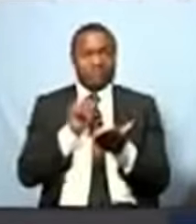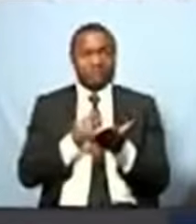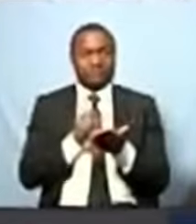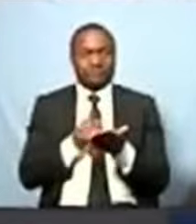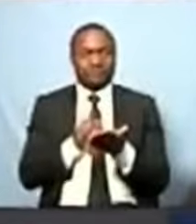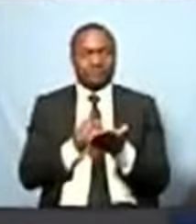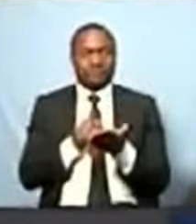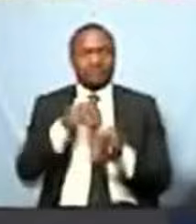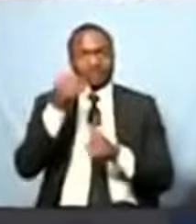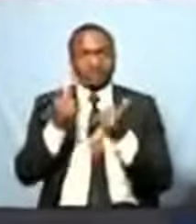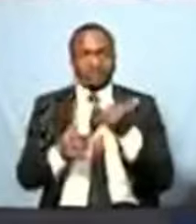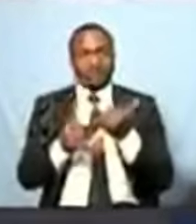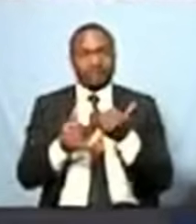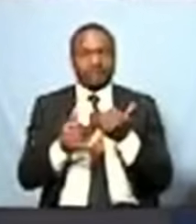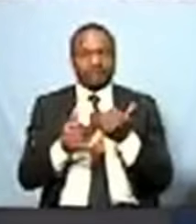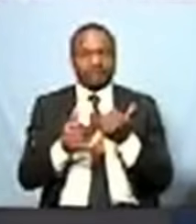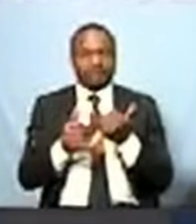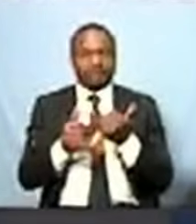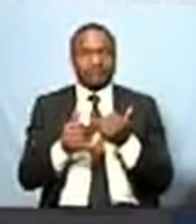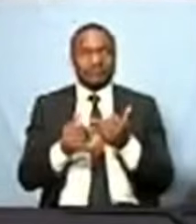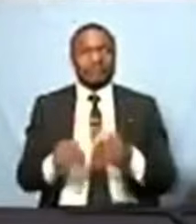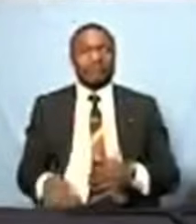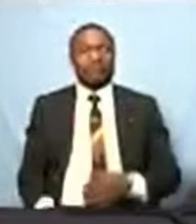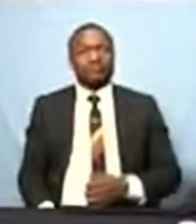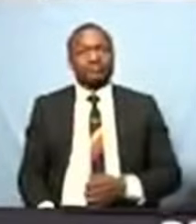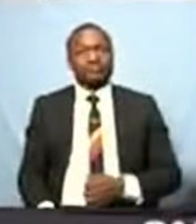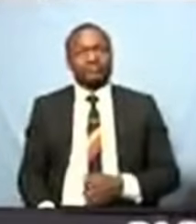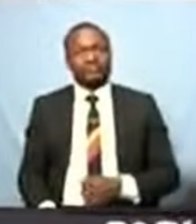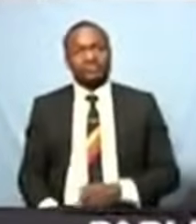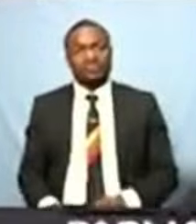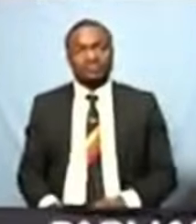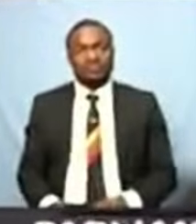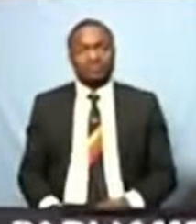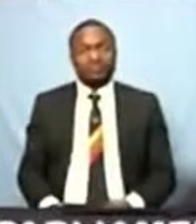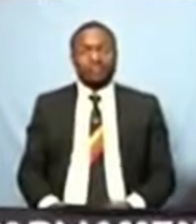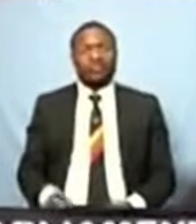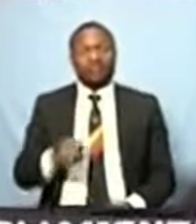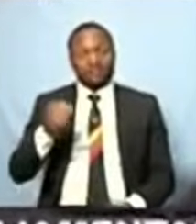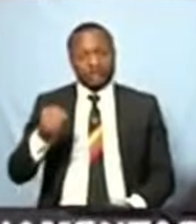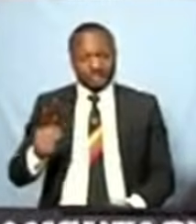the last but one article. All right. Like the chief